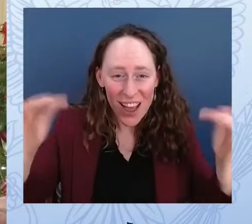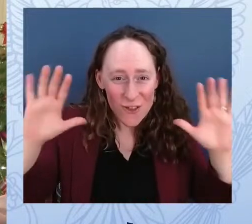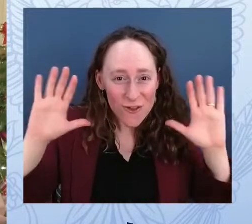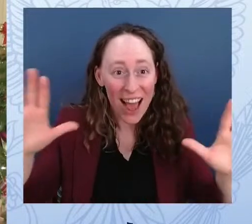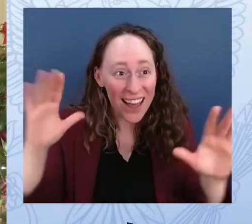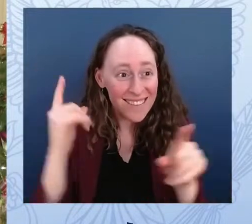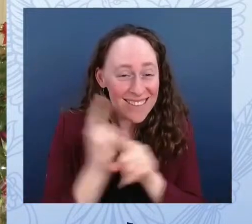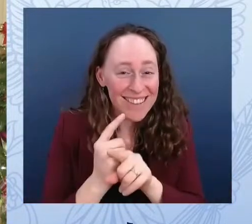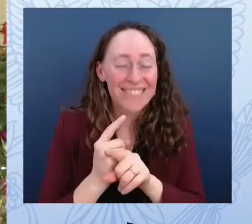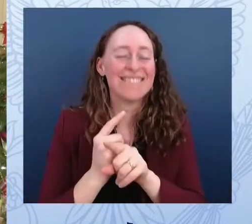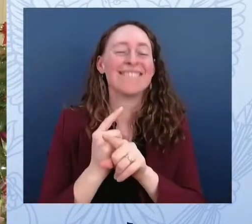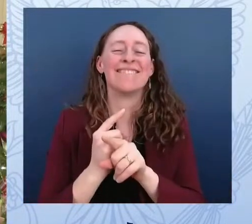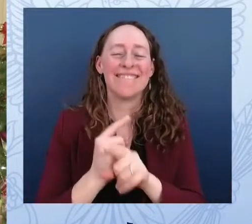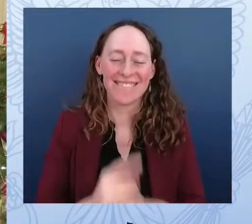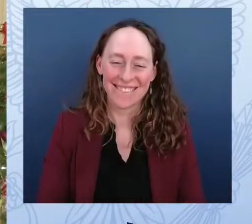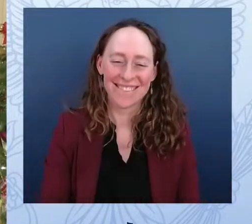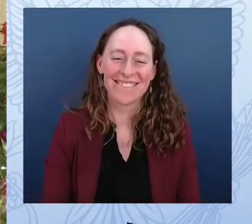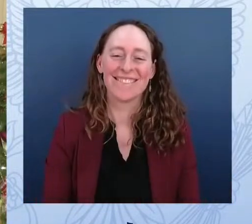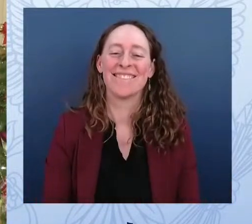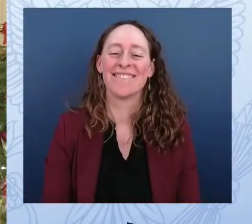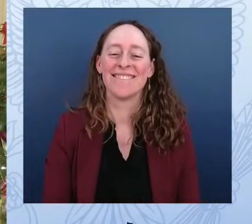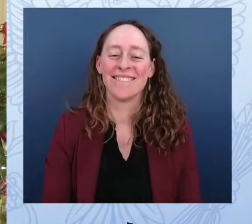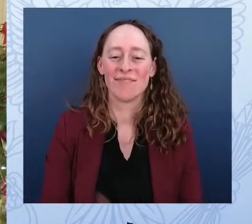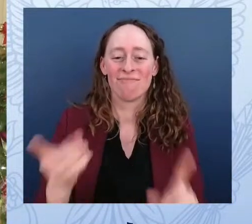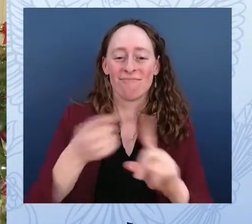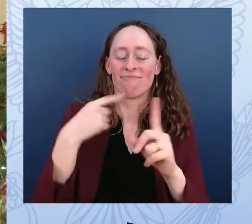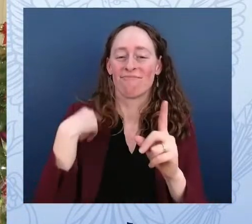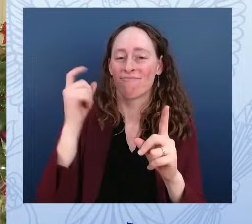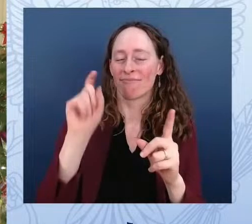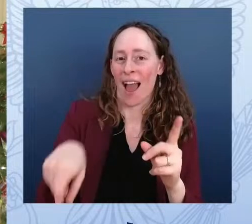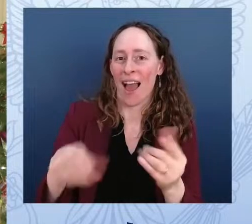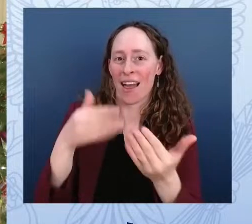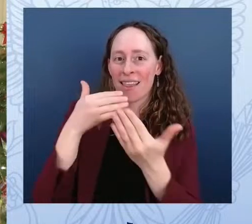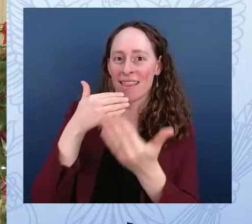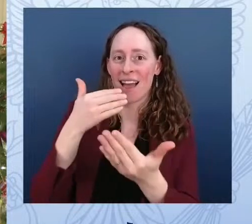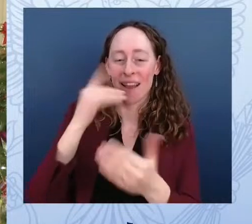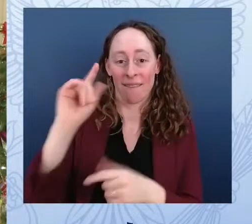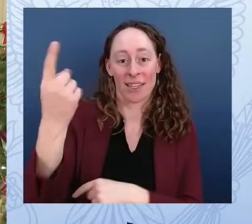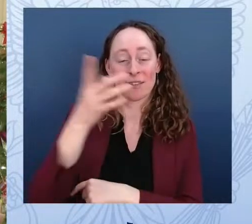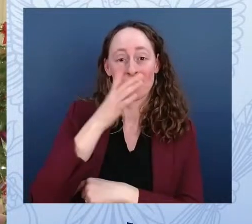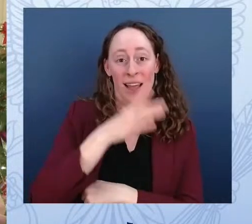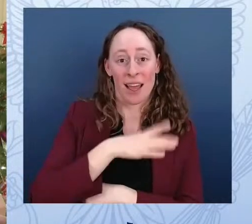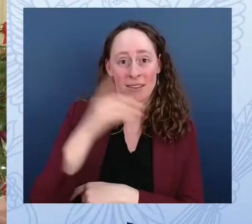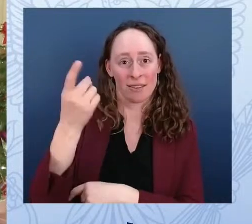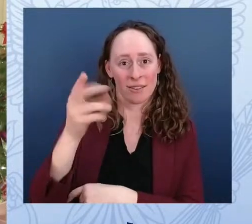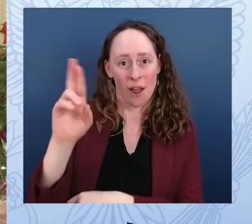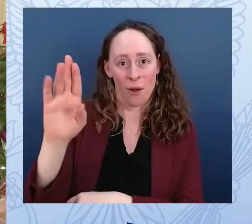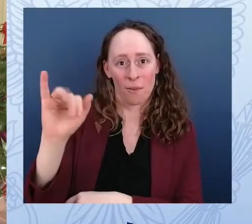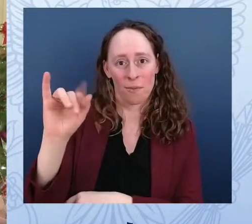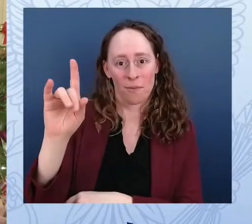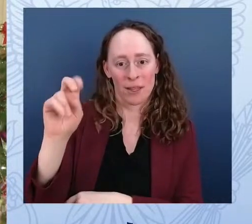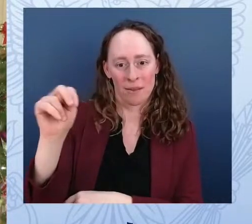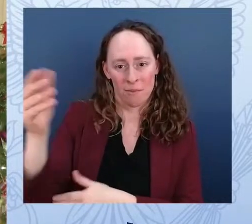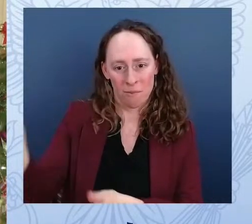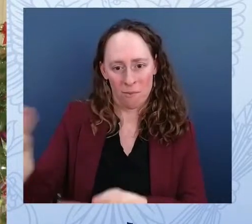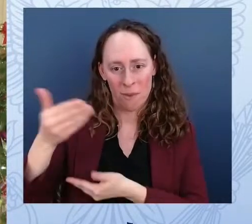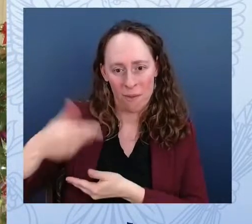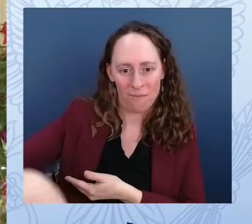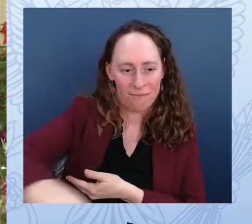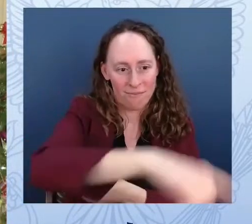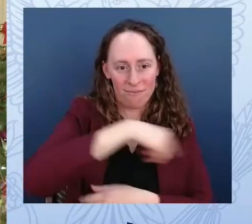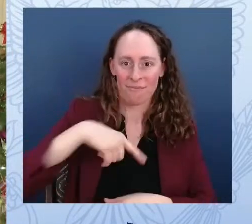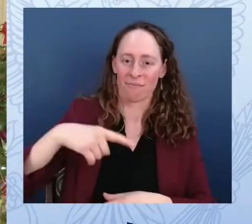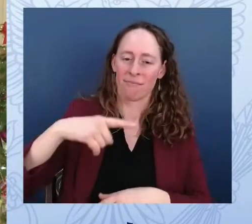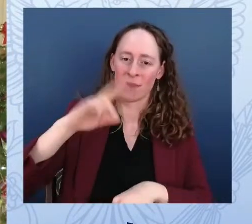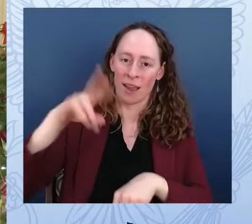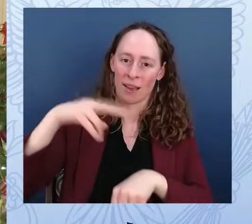First, I would like to thank the First Lady, Dr. Biden. Thank you so much for having military members, the National Guard here today, this morning. What an